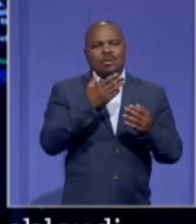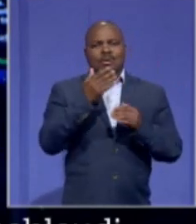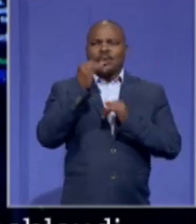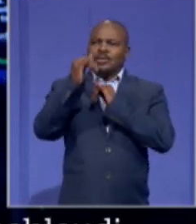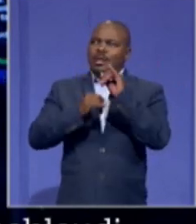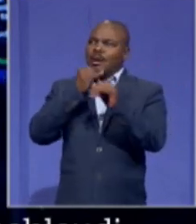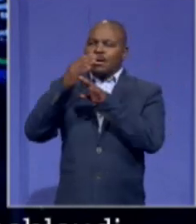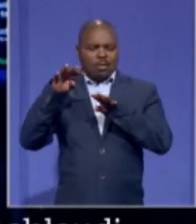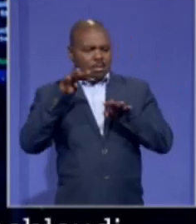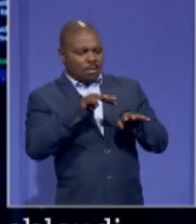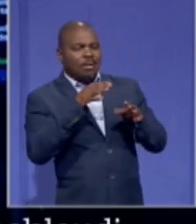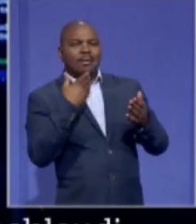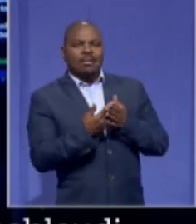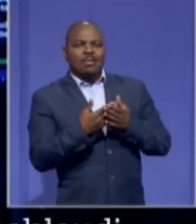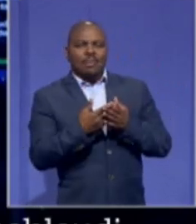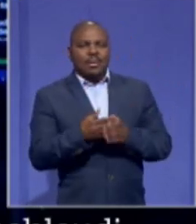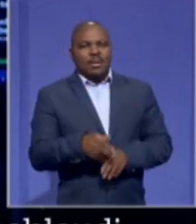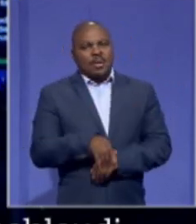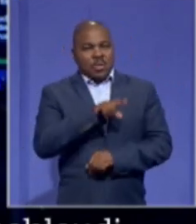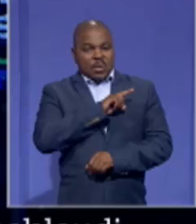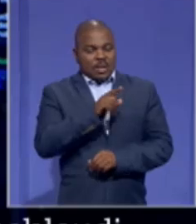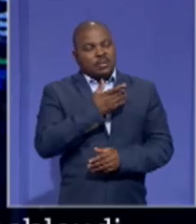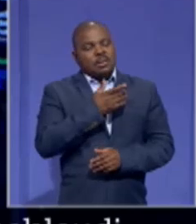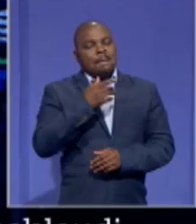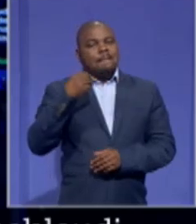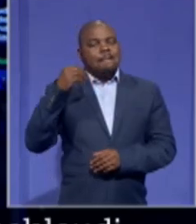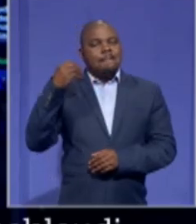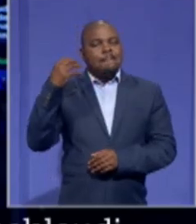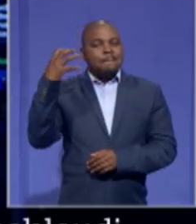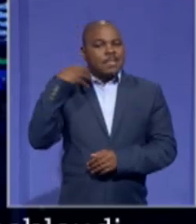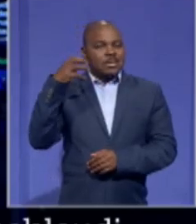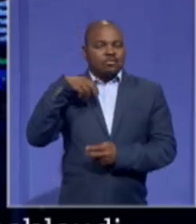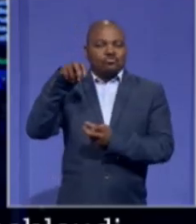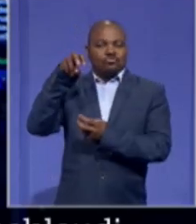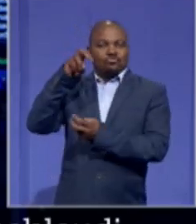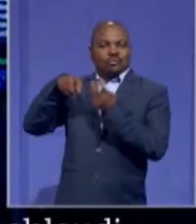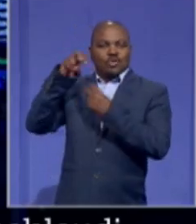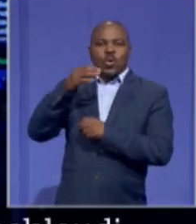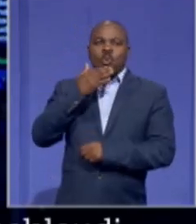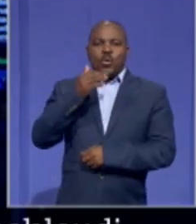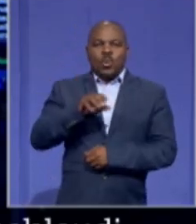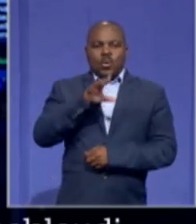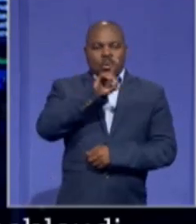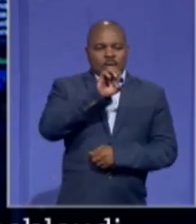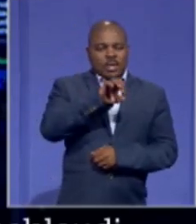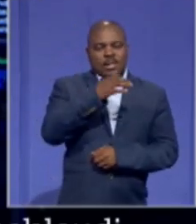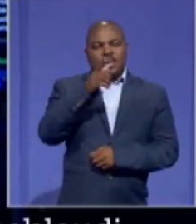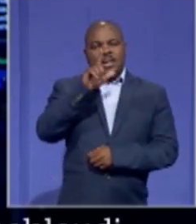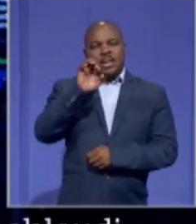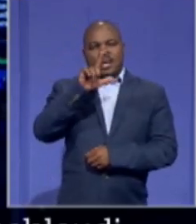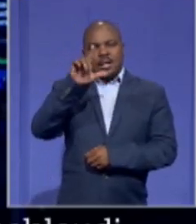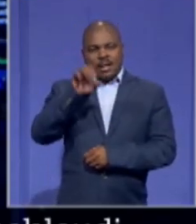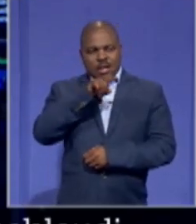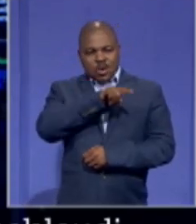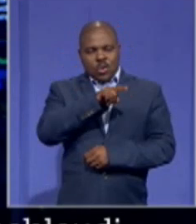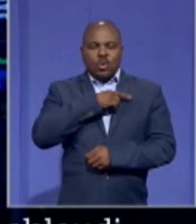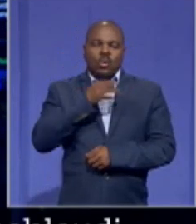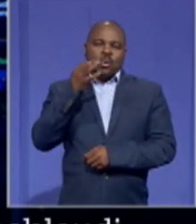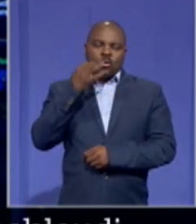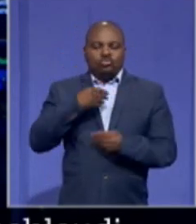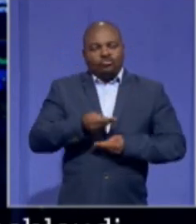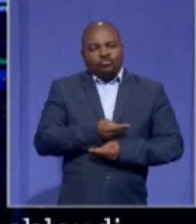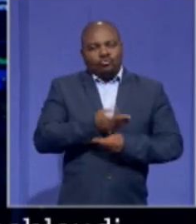matjhaba. Sena ke ho latela ditlaleho tsa letona la bohahlaudi Patricia de Lille ya neng a thakgola letsholo la bohahlaudi